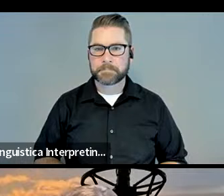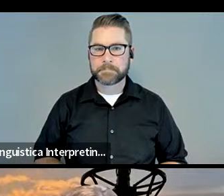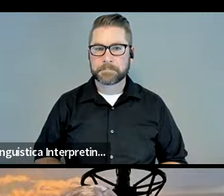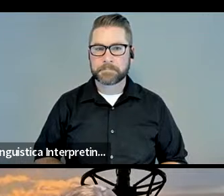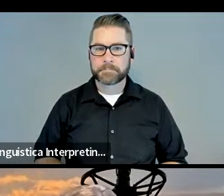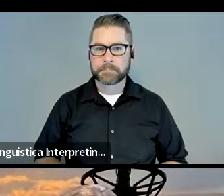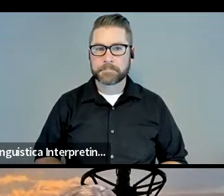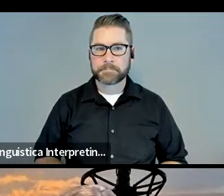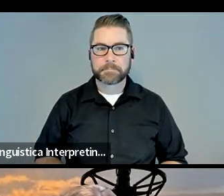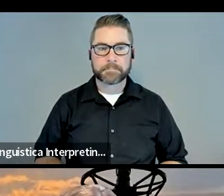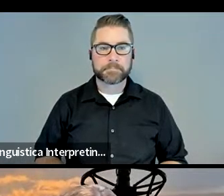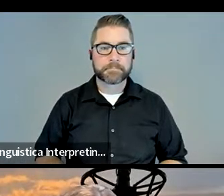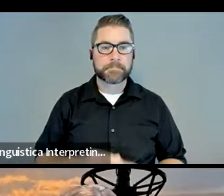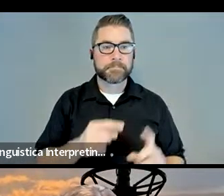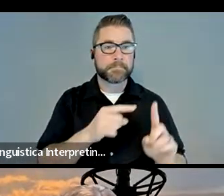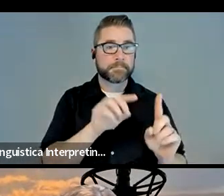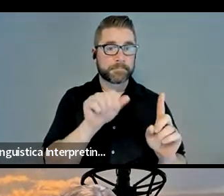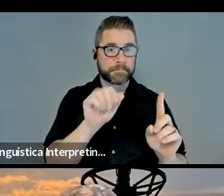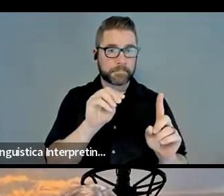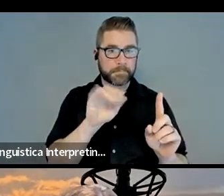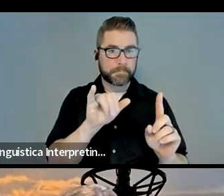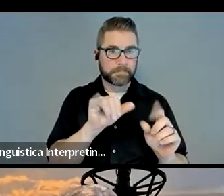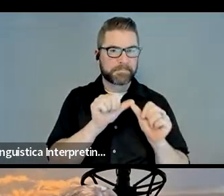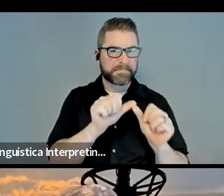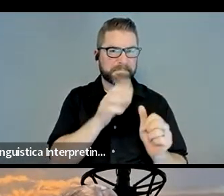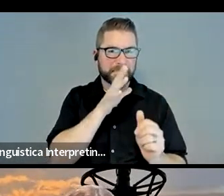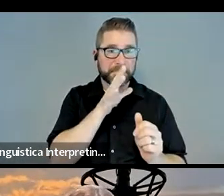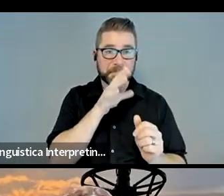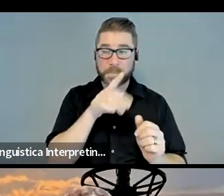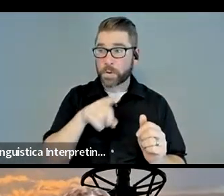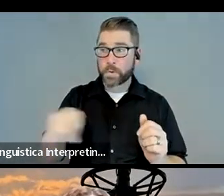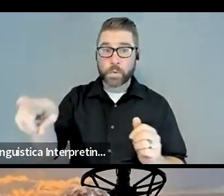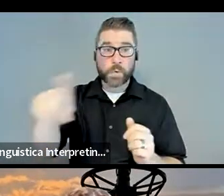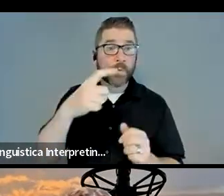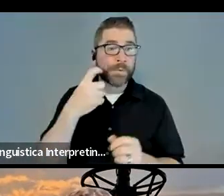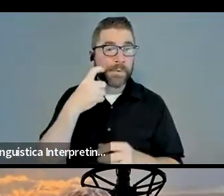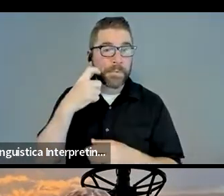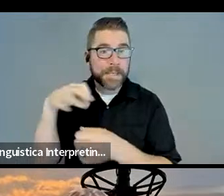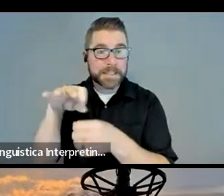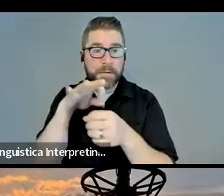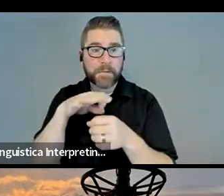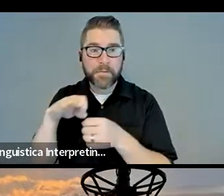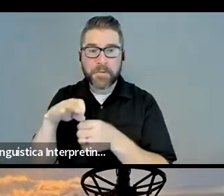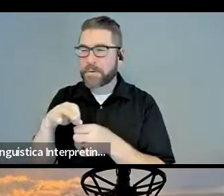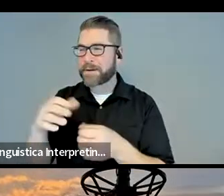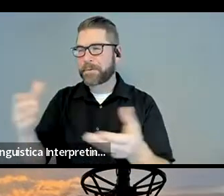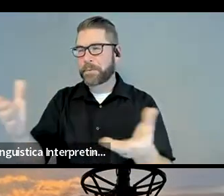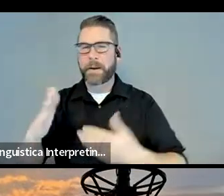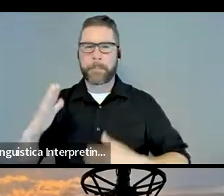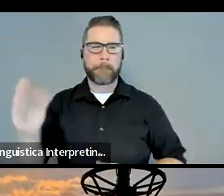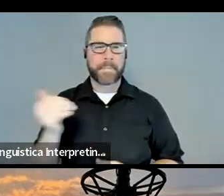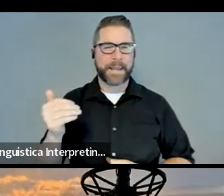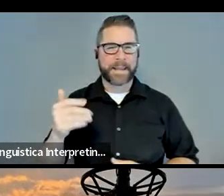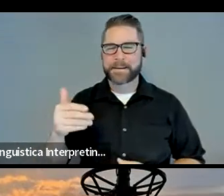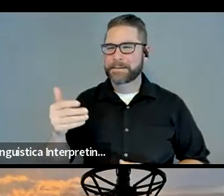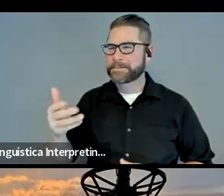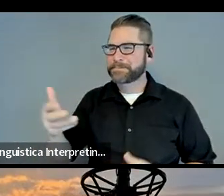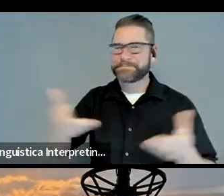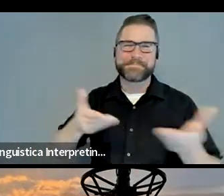Welcome back to those of you who voted. I see a few folks are still in the rooms, so we'll be